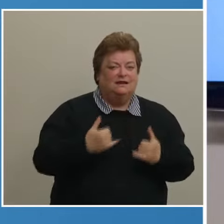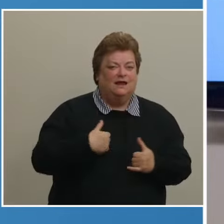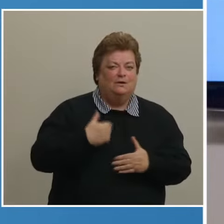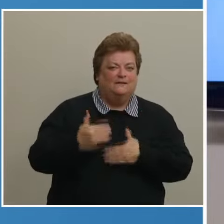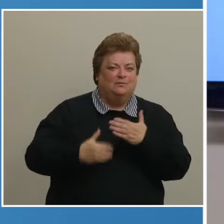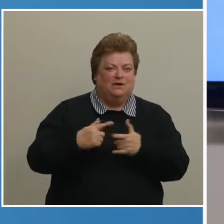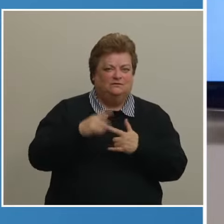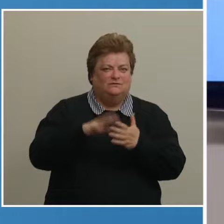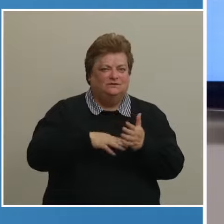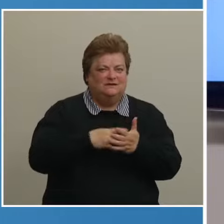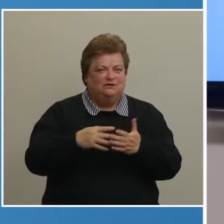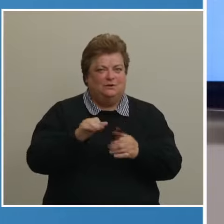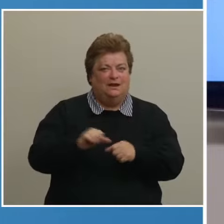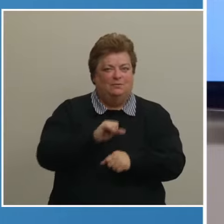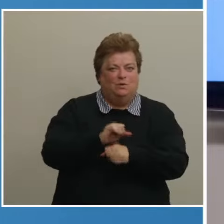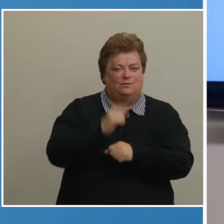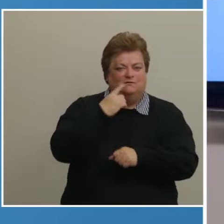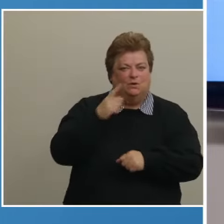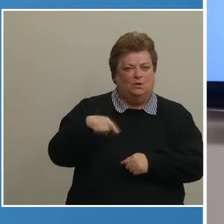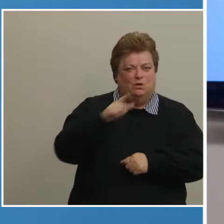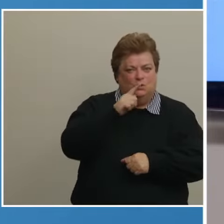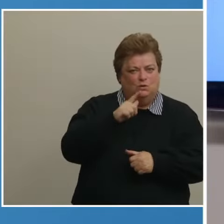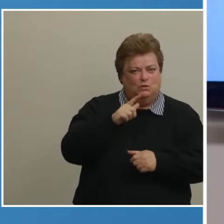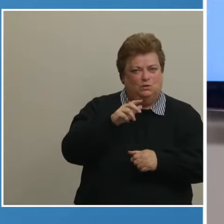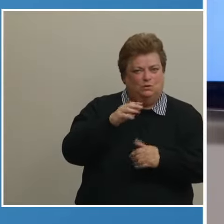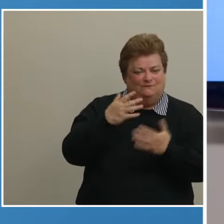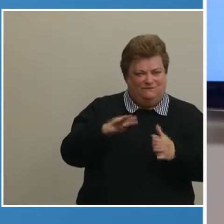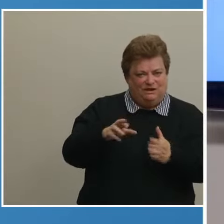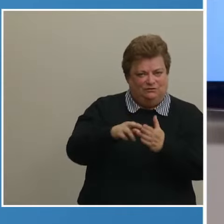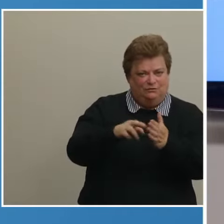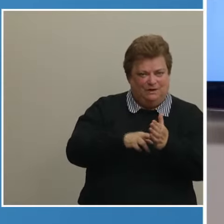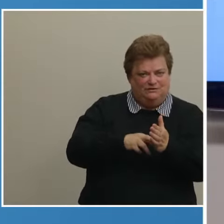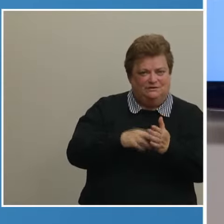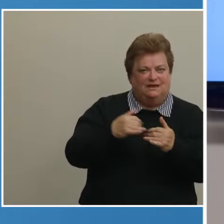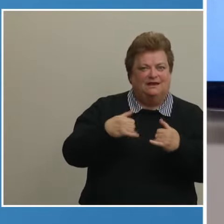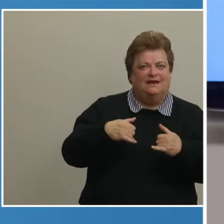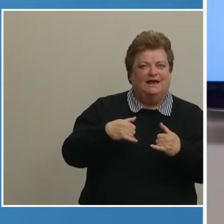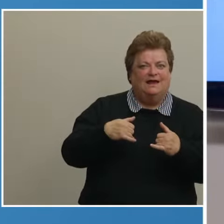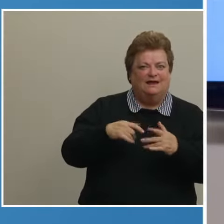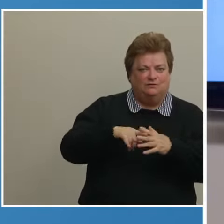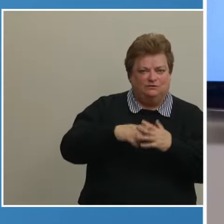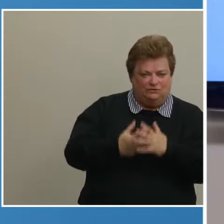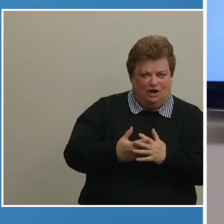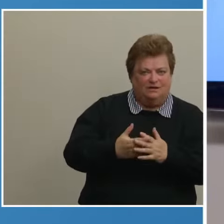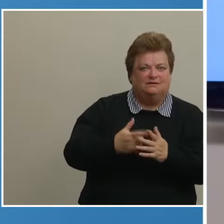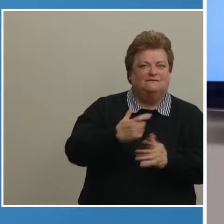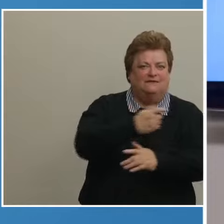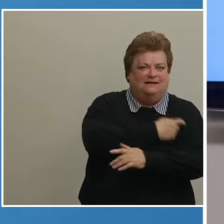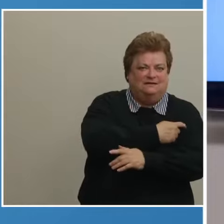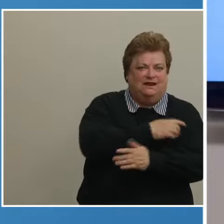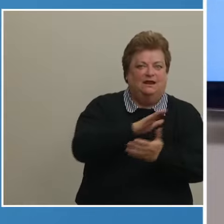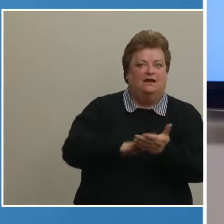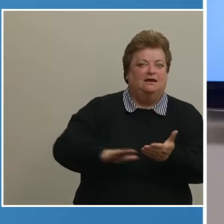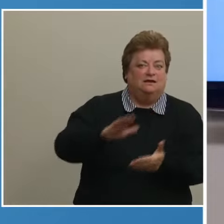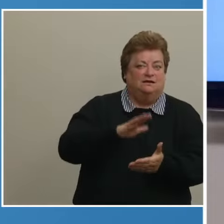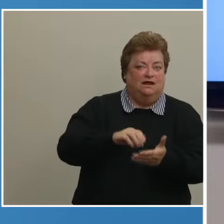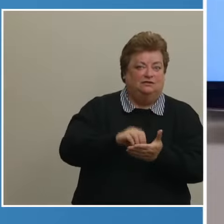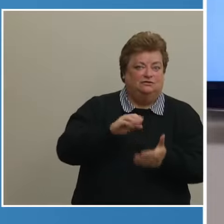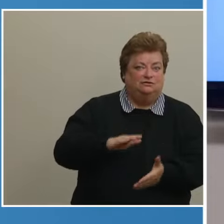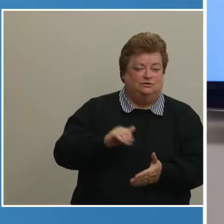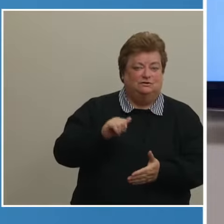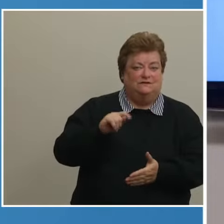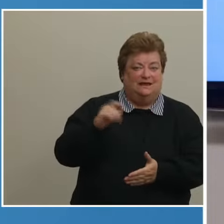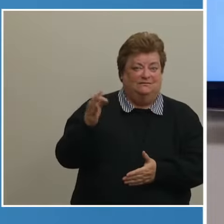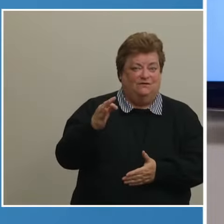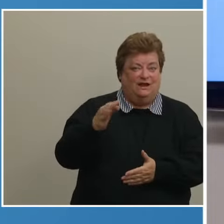process of scheduling appointments for those who are registered, and we are still vaccinating. We will start vaccinating these college students at